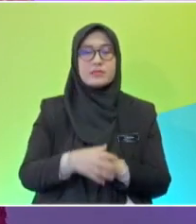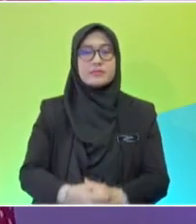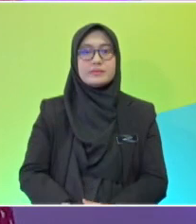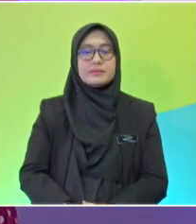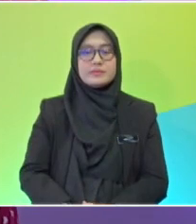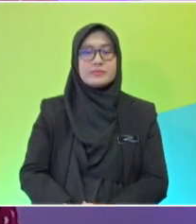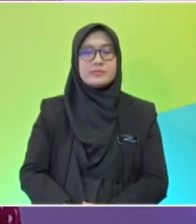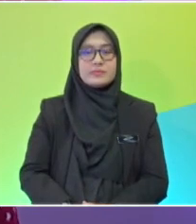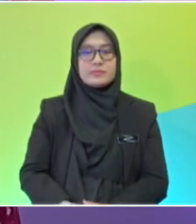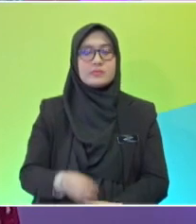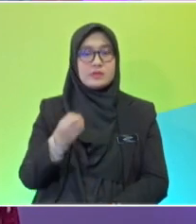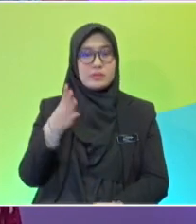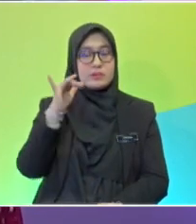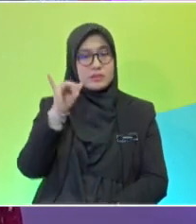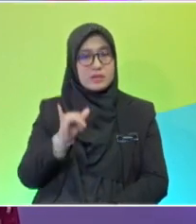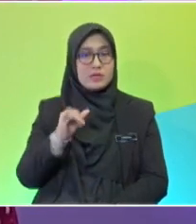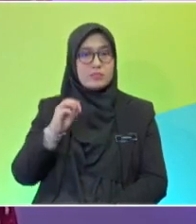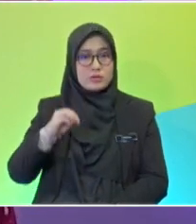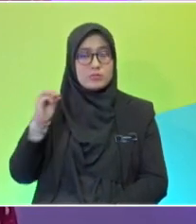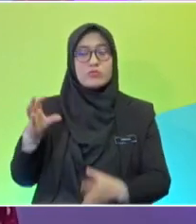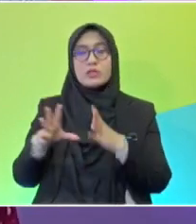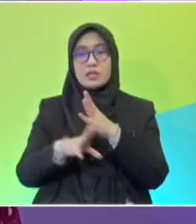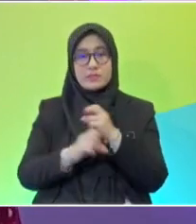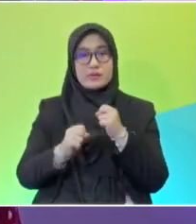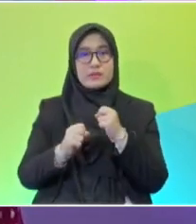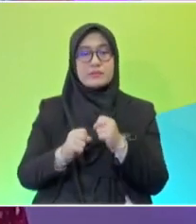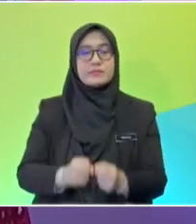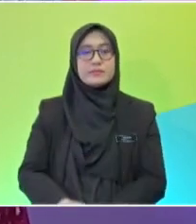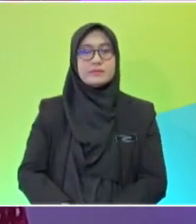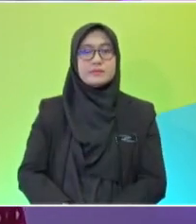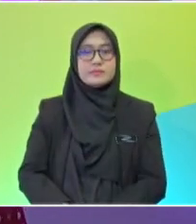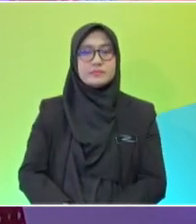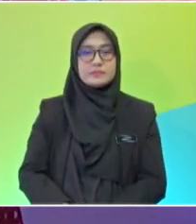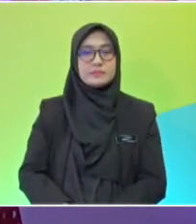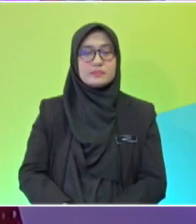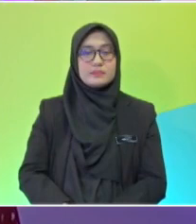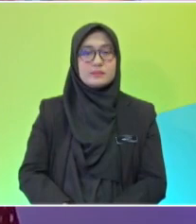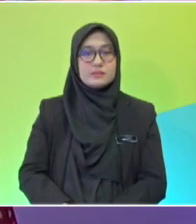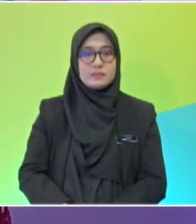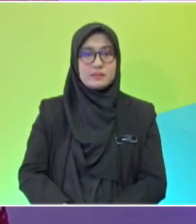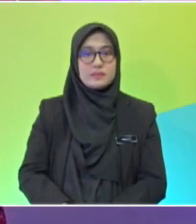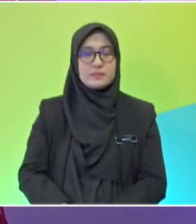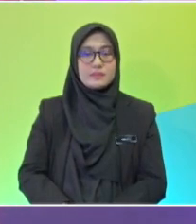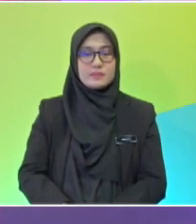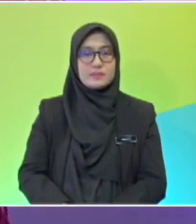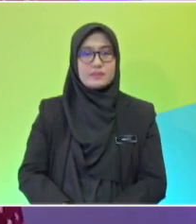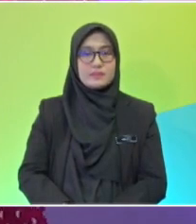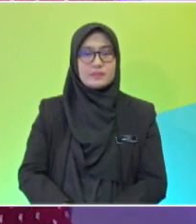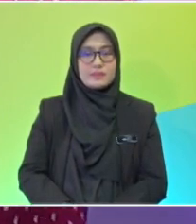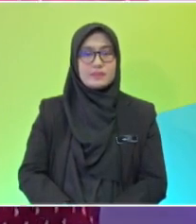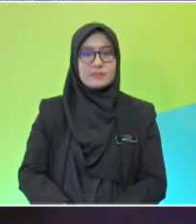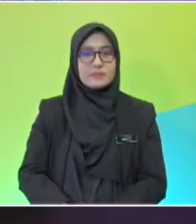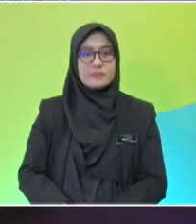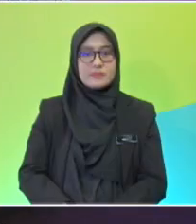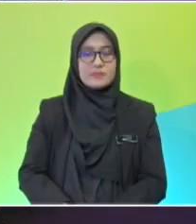this whole concept of PBD being or carried out throughout the teaching year. And Miss Ima, what